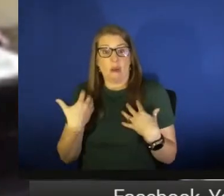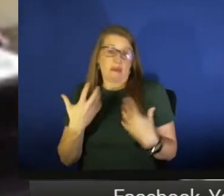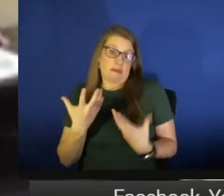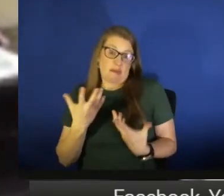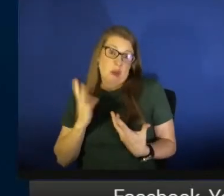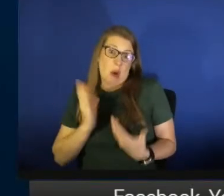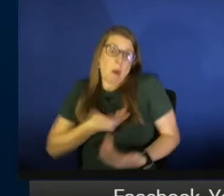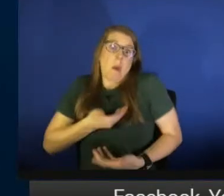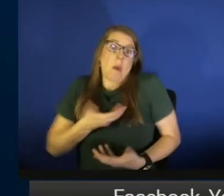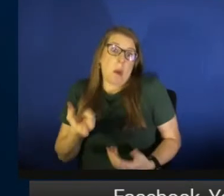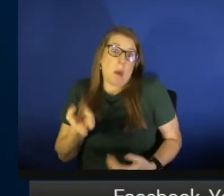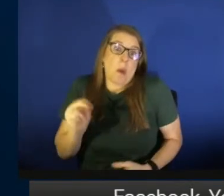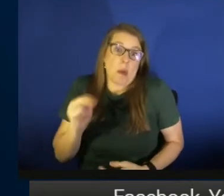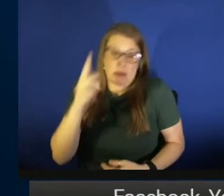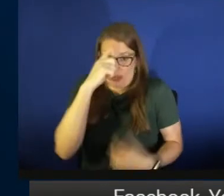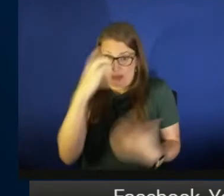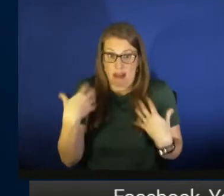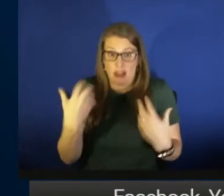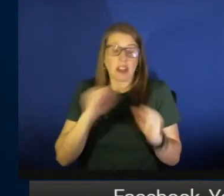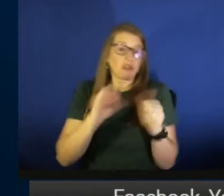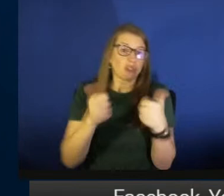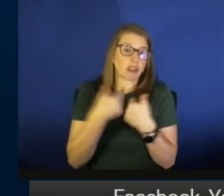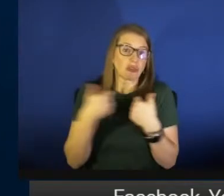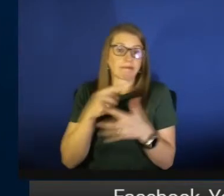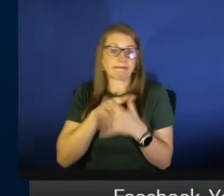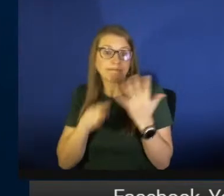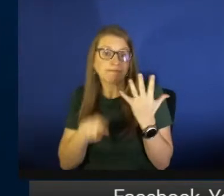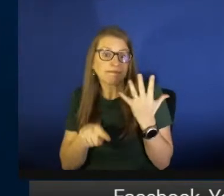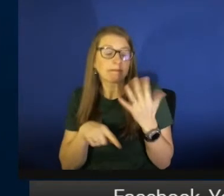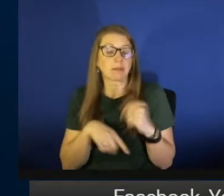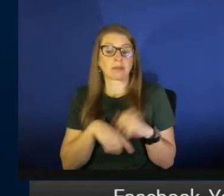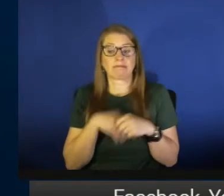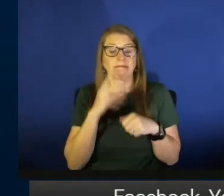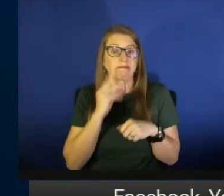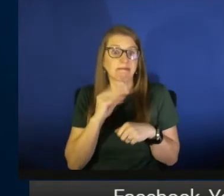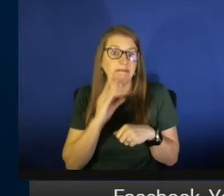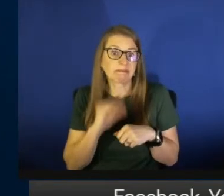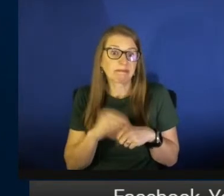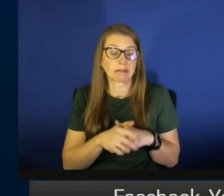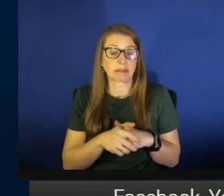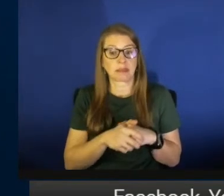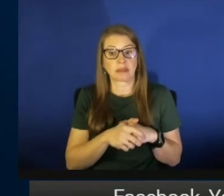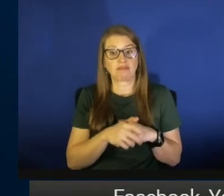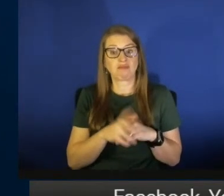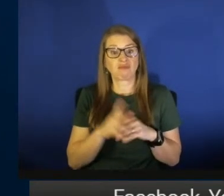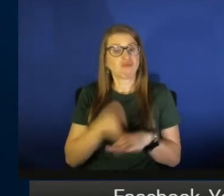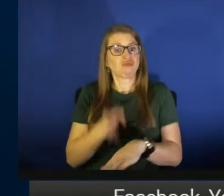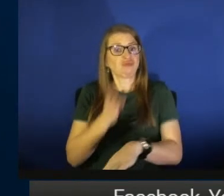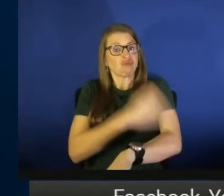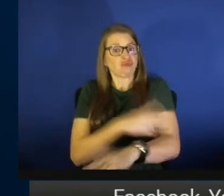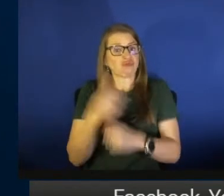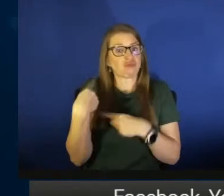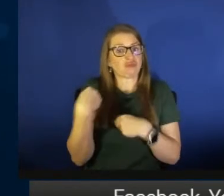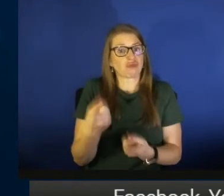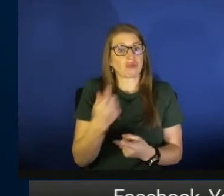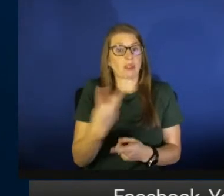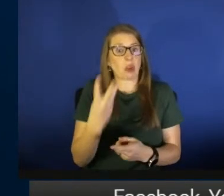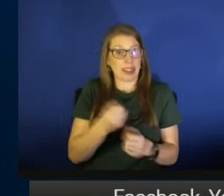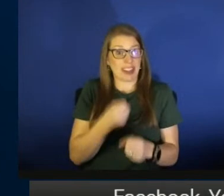So challenging time, and things have certainly gotten better over the last couple of